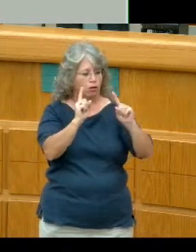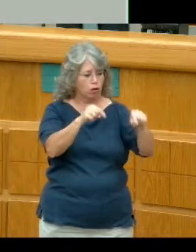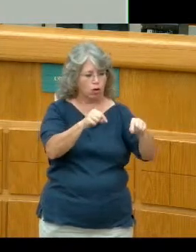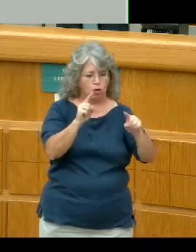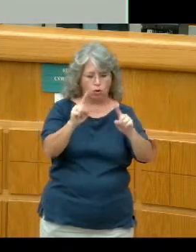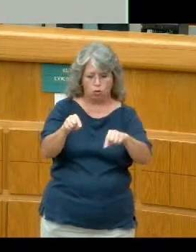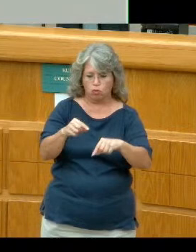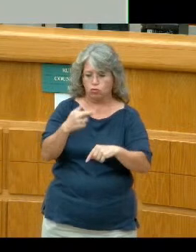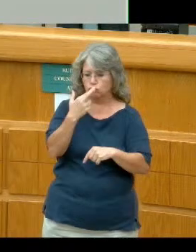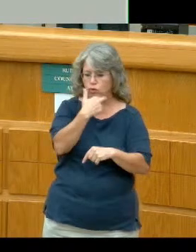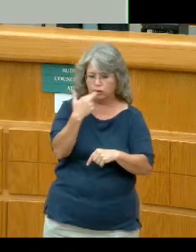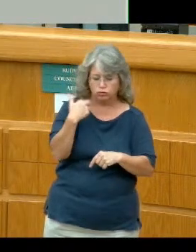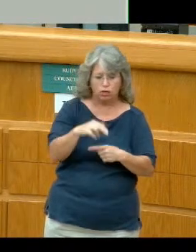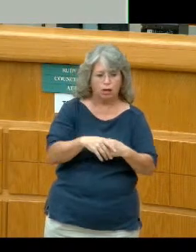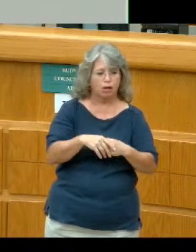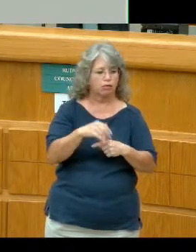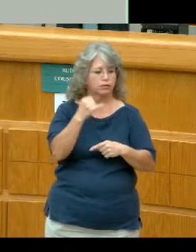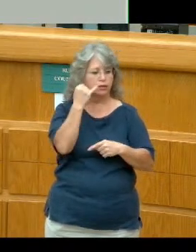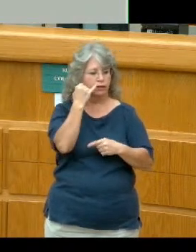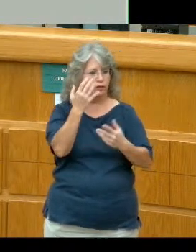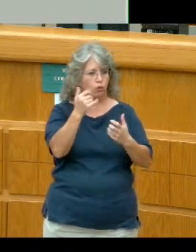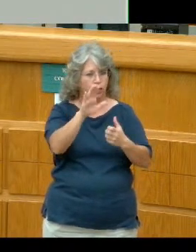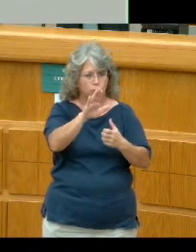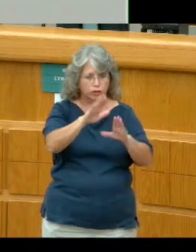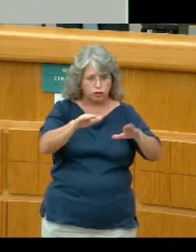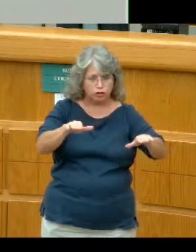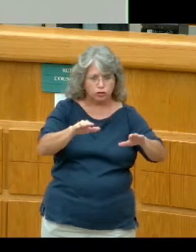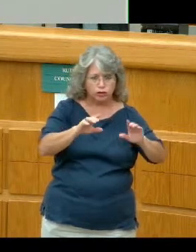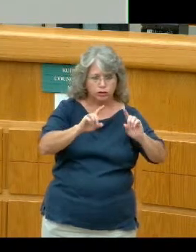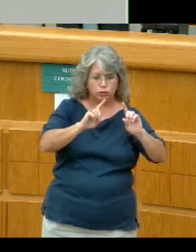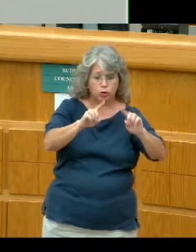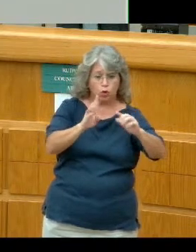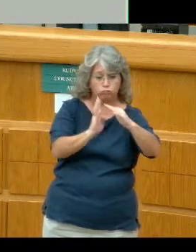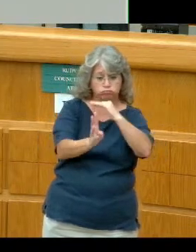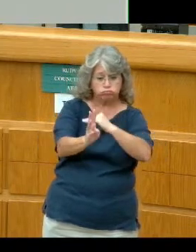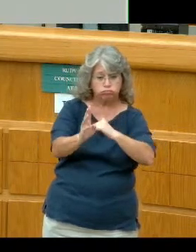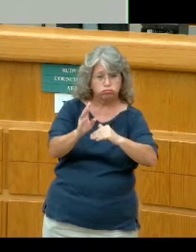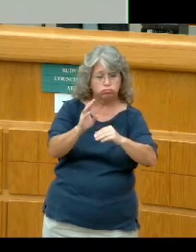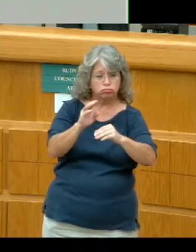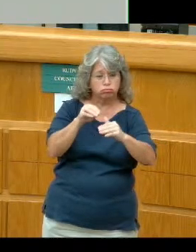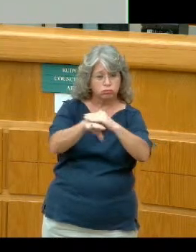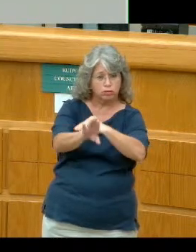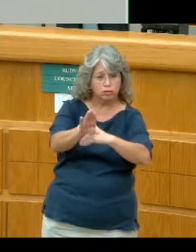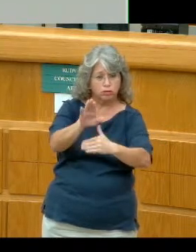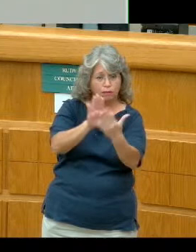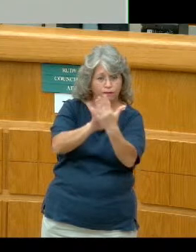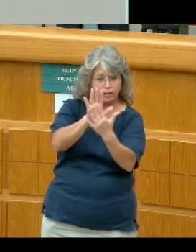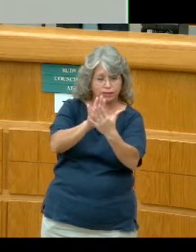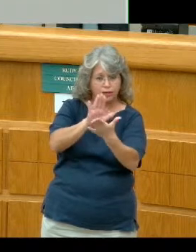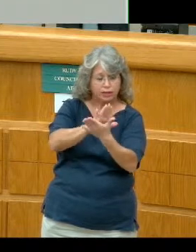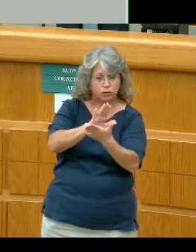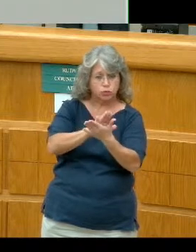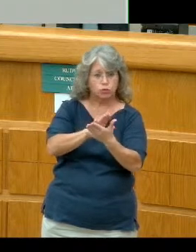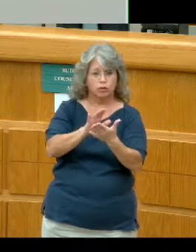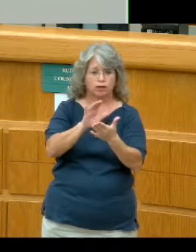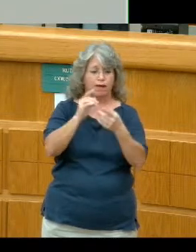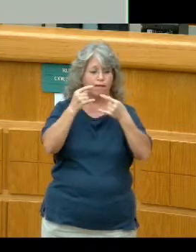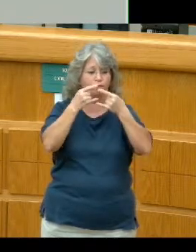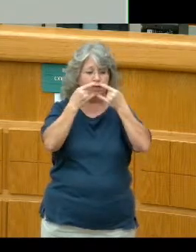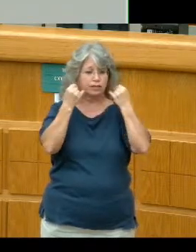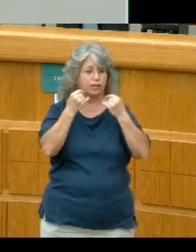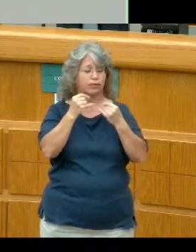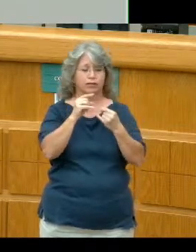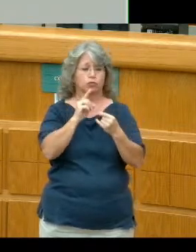go to restaurants, if you want to be able to have your children go to school face-to-face. Face coverings are really the only way that this is